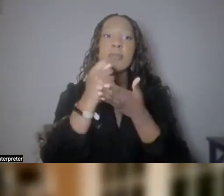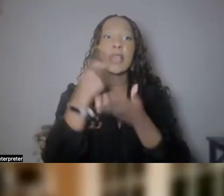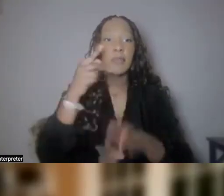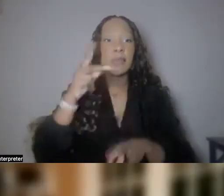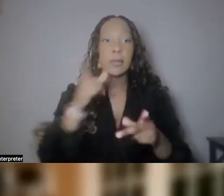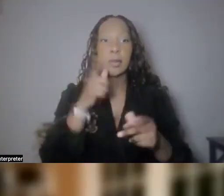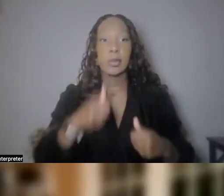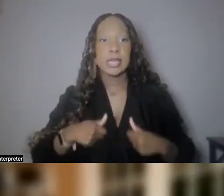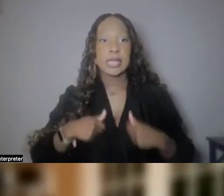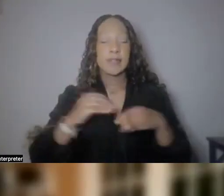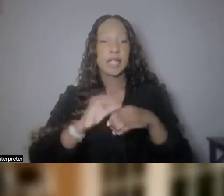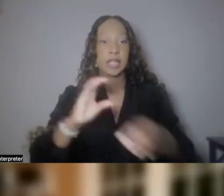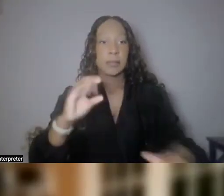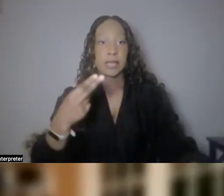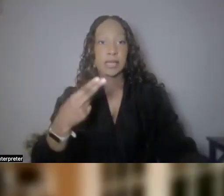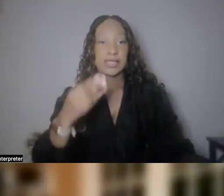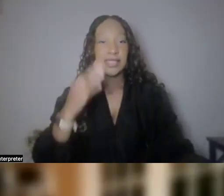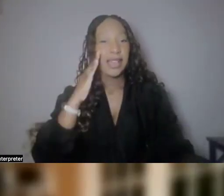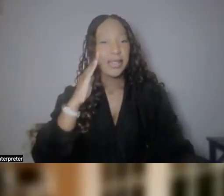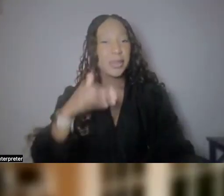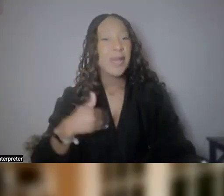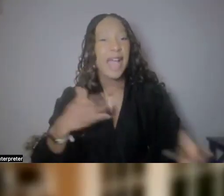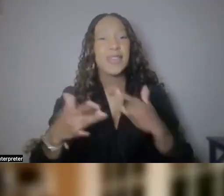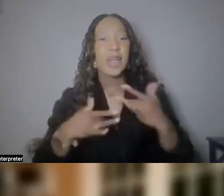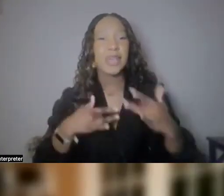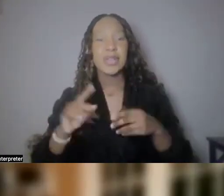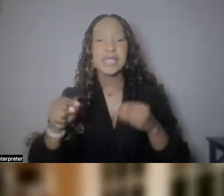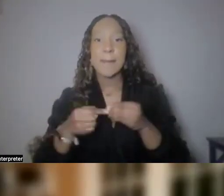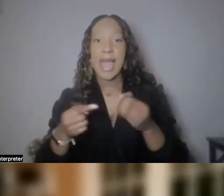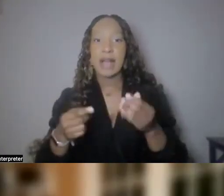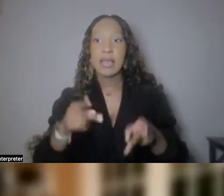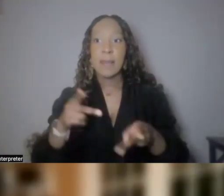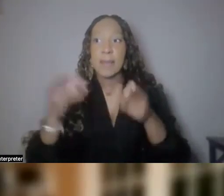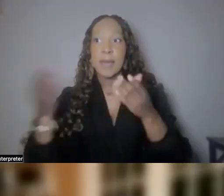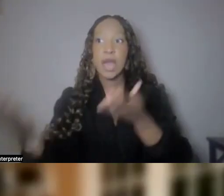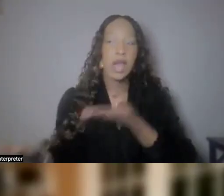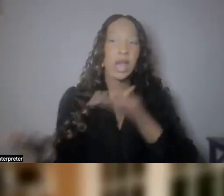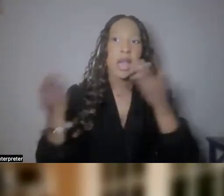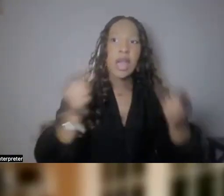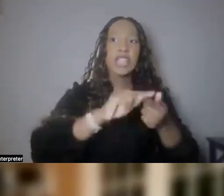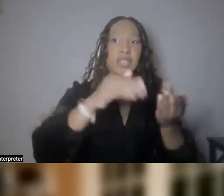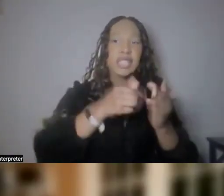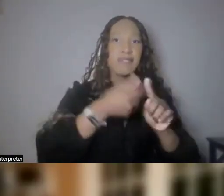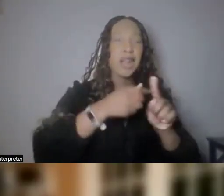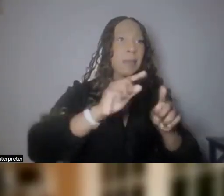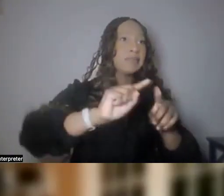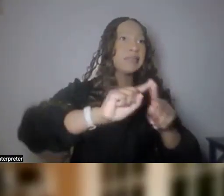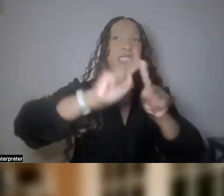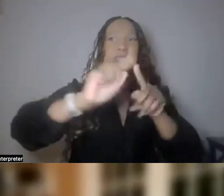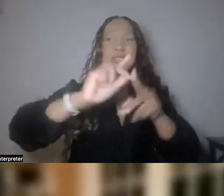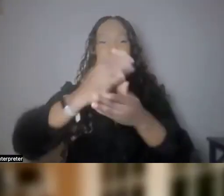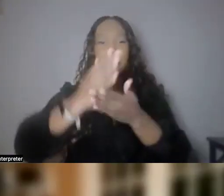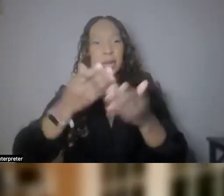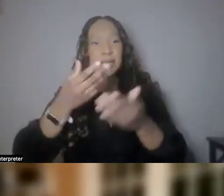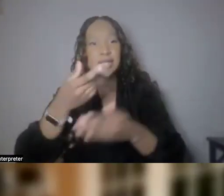And, I know there's concerns about people being brought to the center from all over the city, and maybe some people will come from other parts of the city,